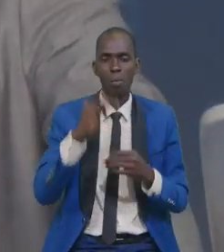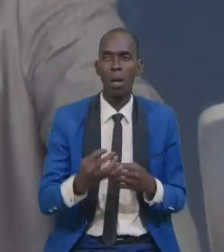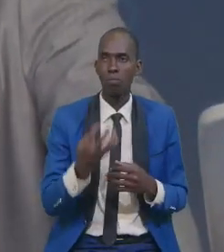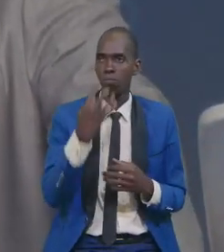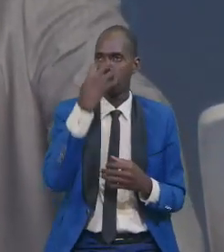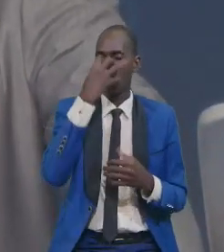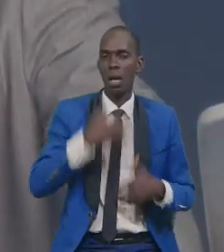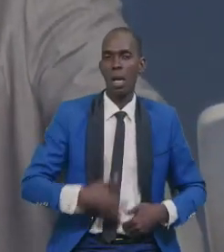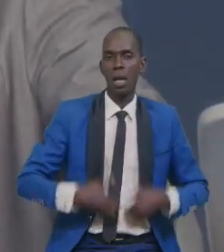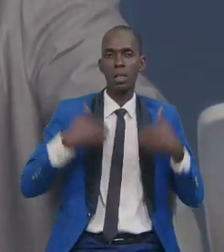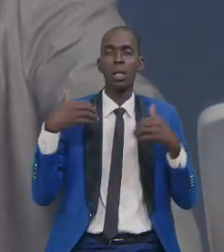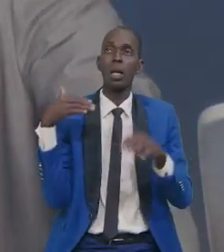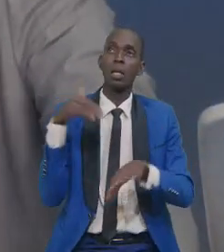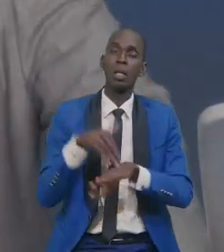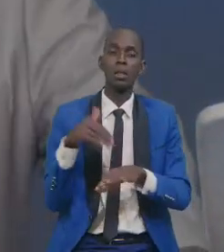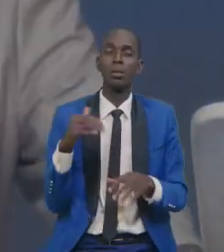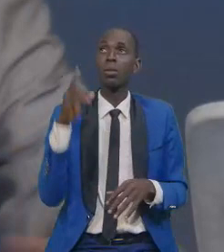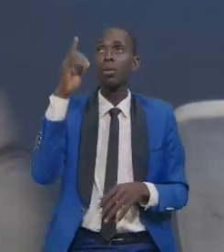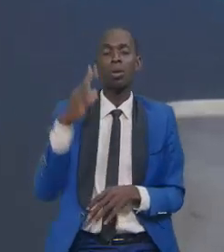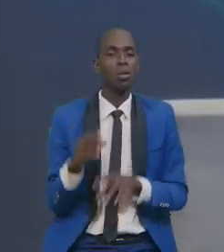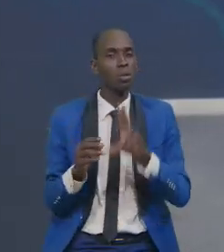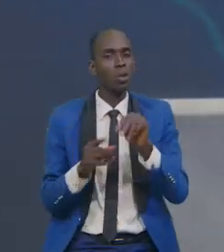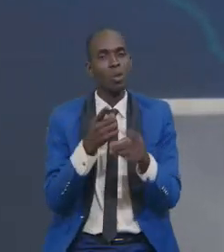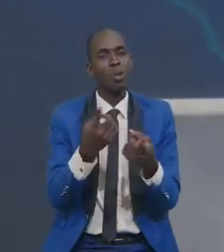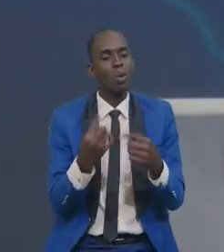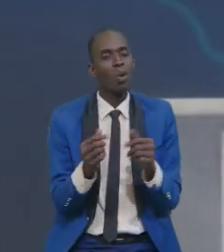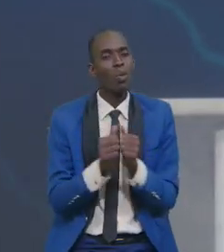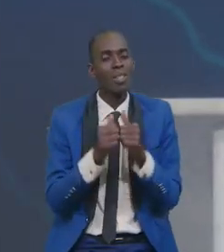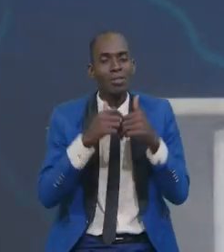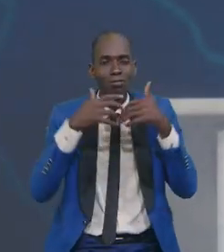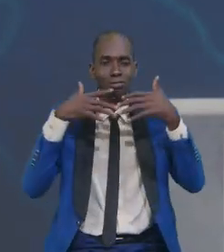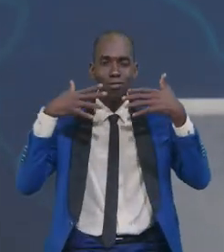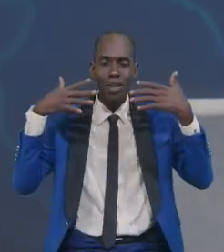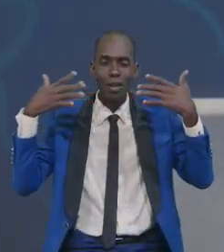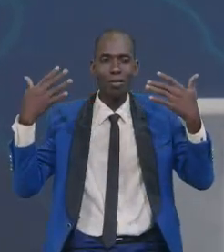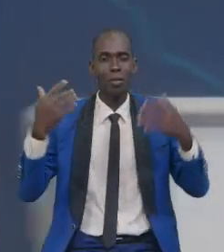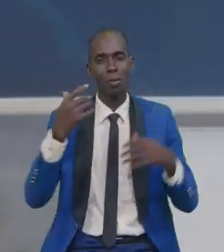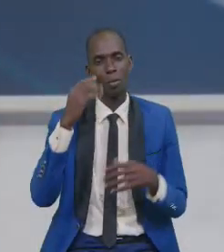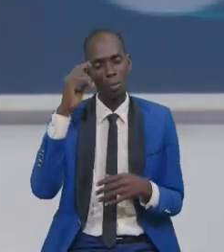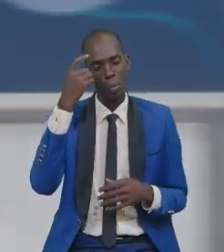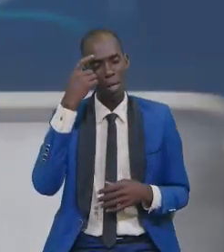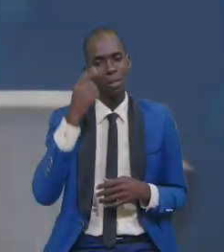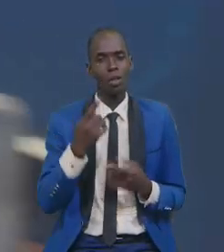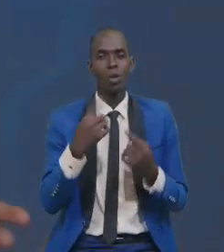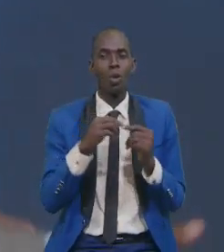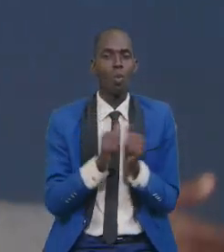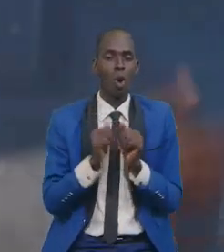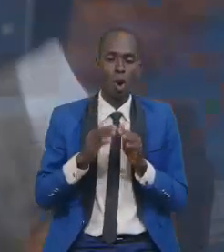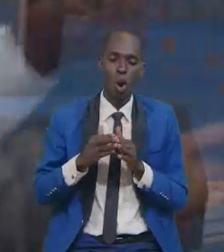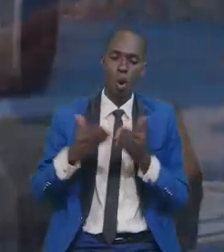come with a cheerful mind. You come with an open heart. Whatever you are going